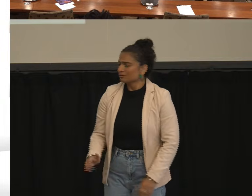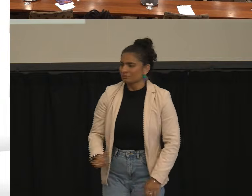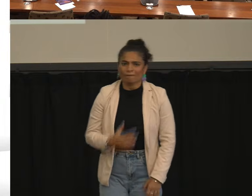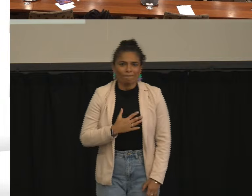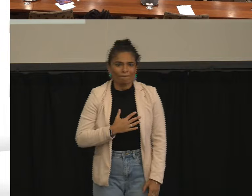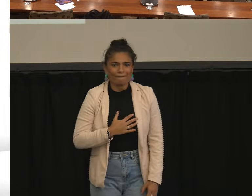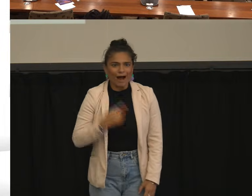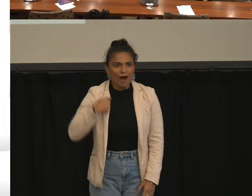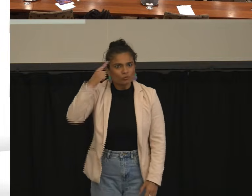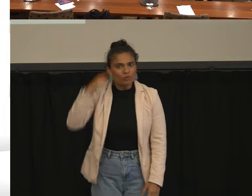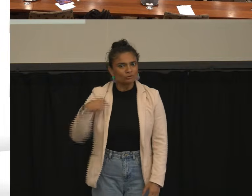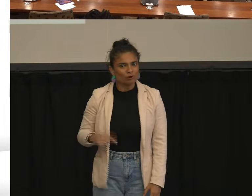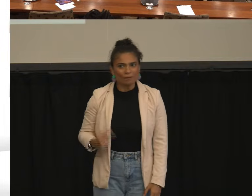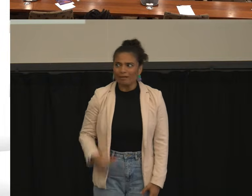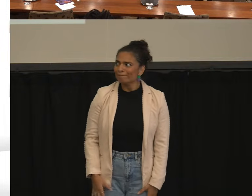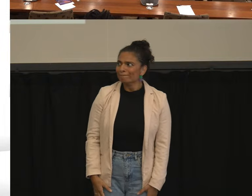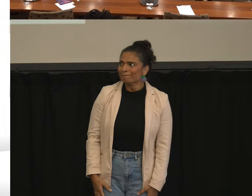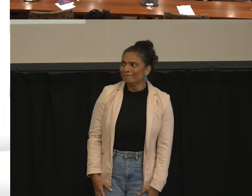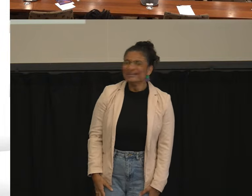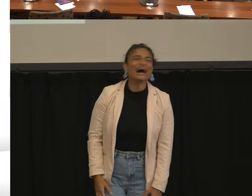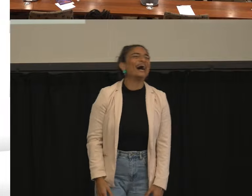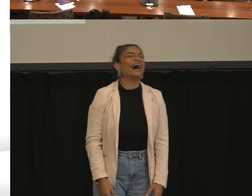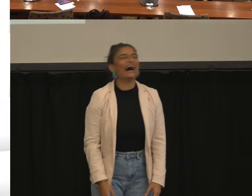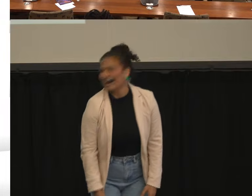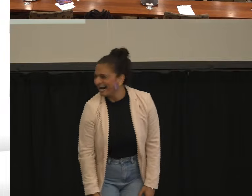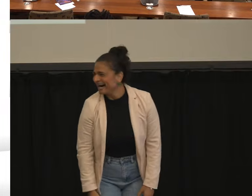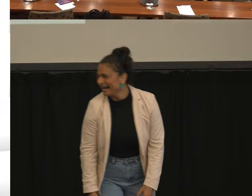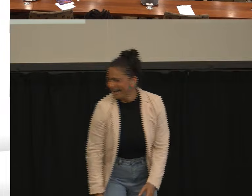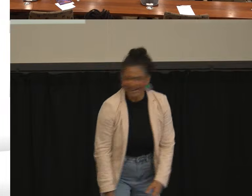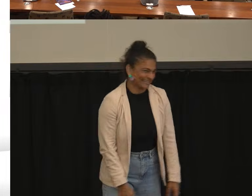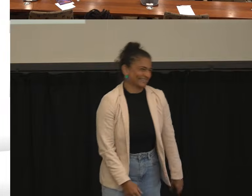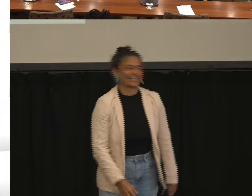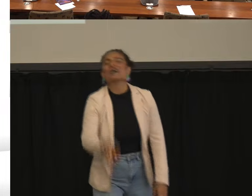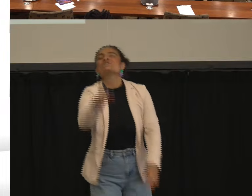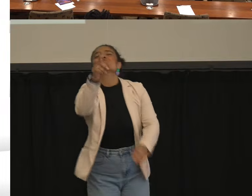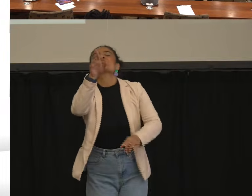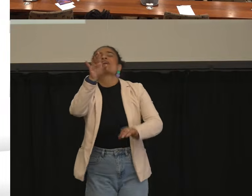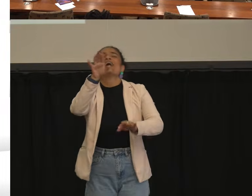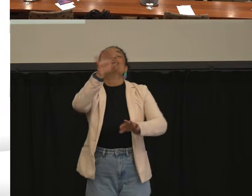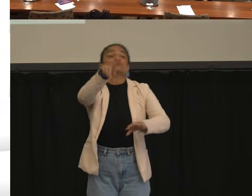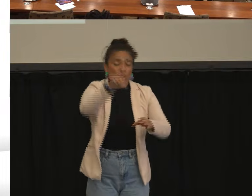had. Sorry, I thought he was going to come and penalize me or something.